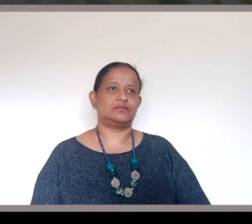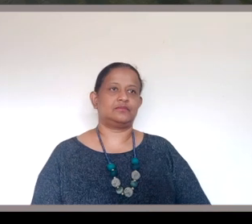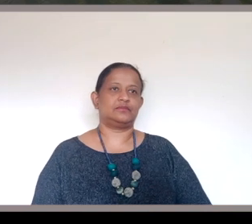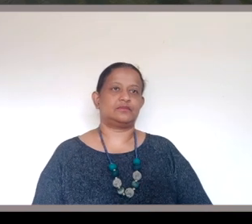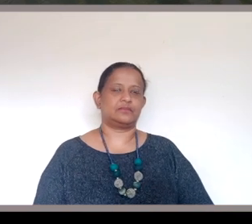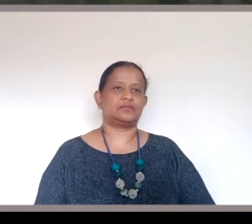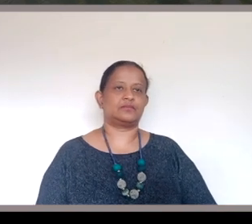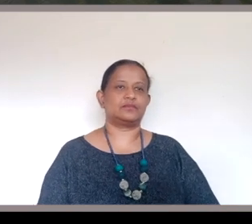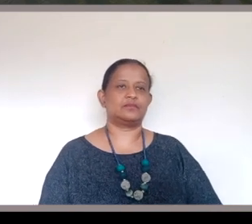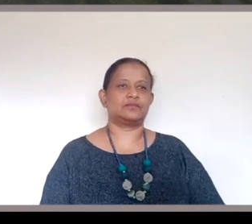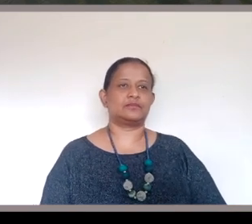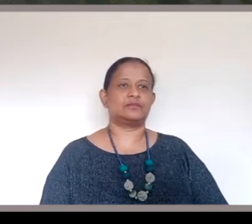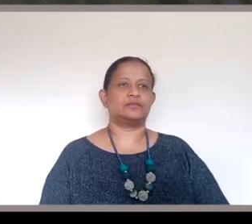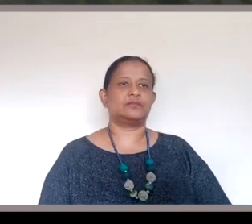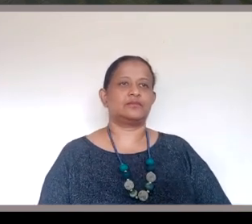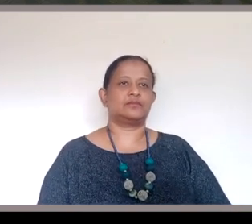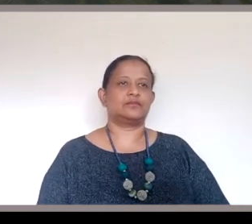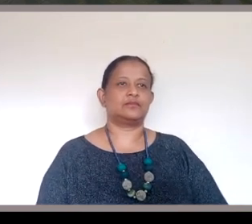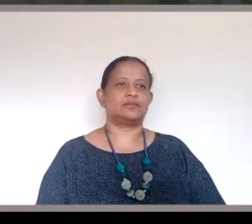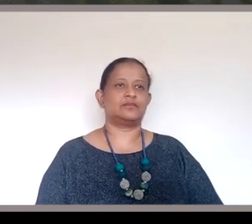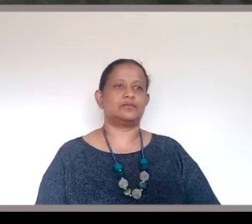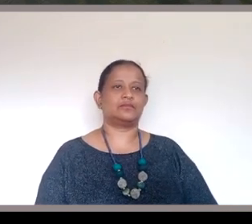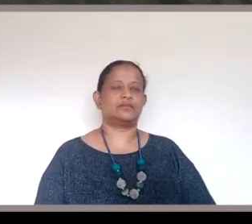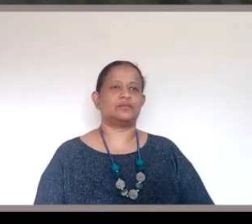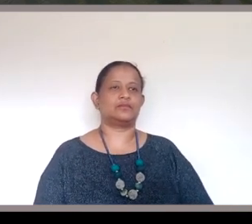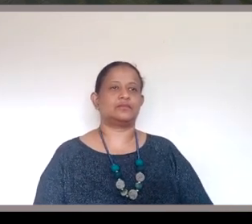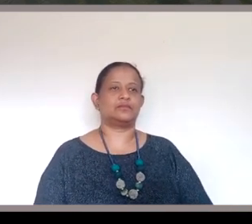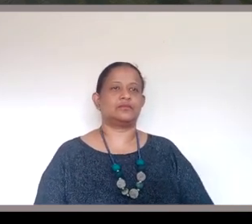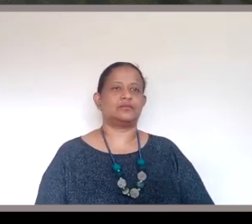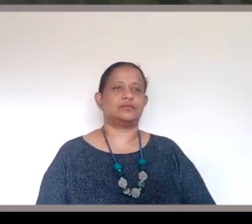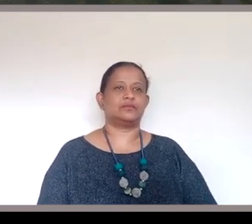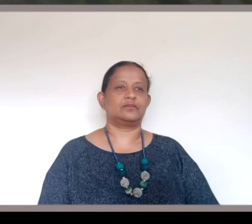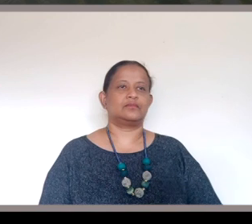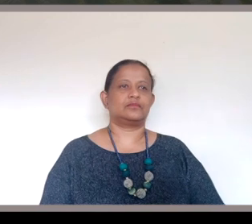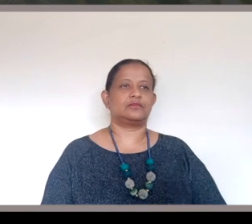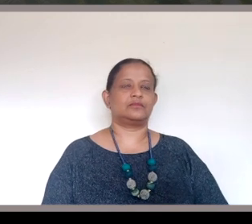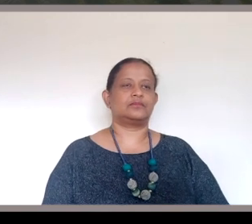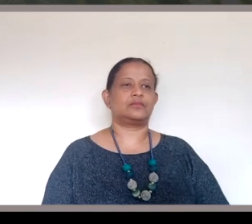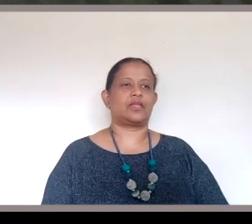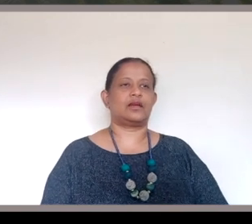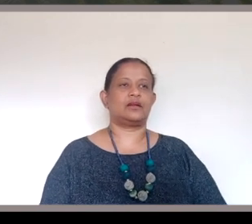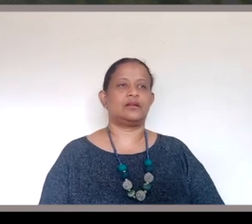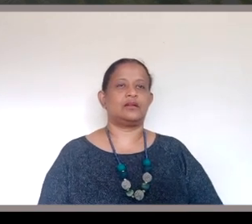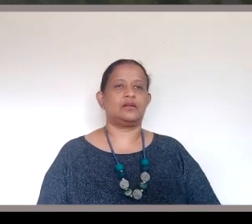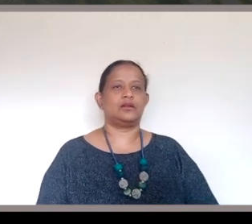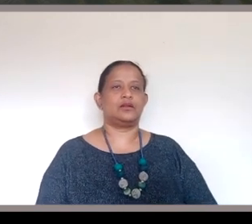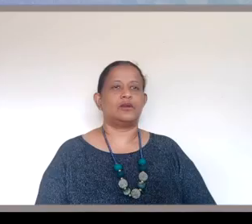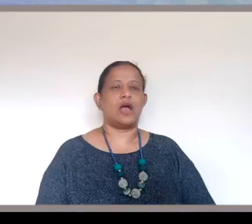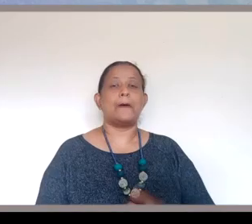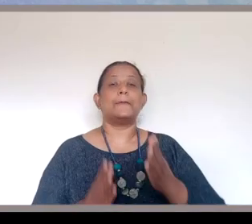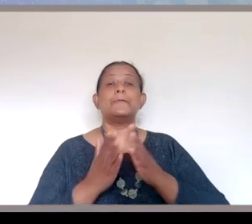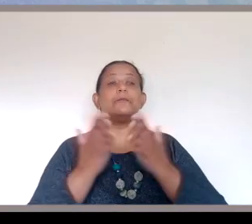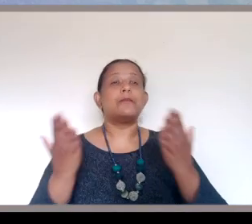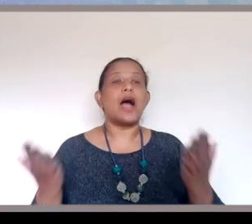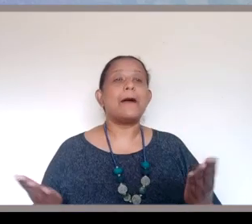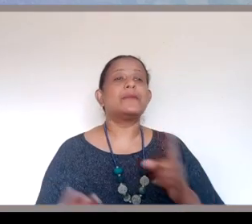head, but you can stop it from making a nest in your hair. When temptation